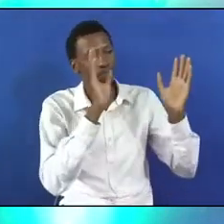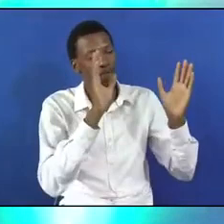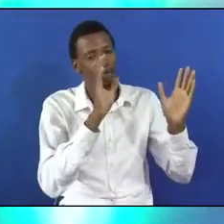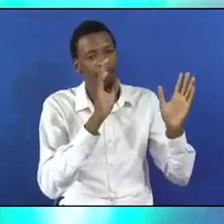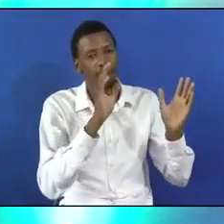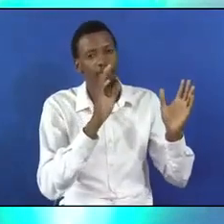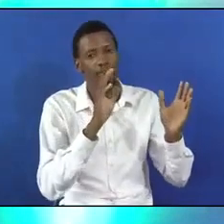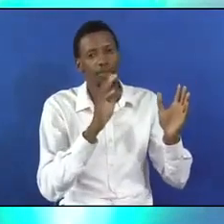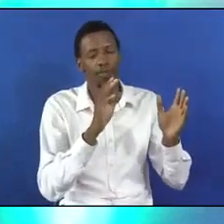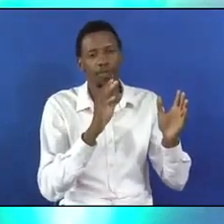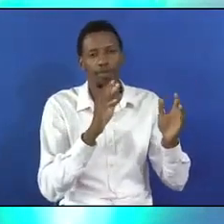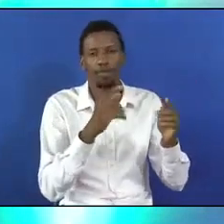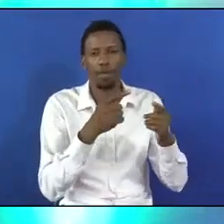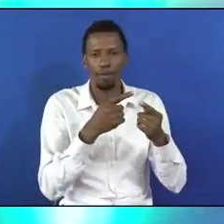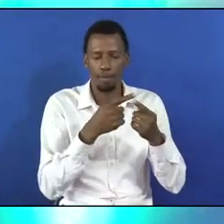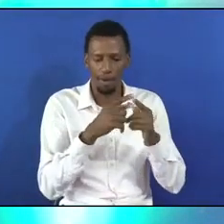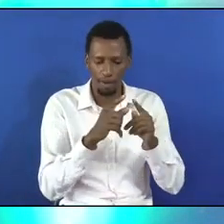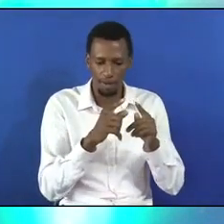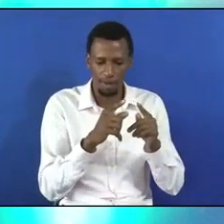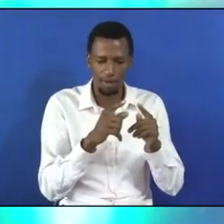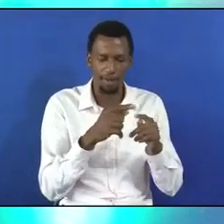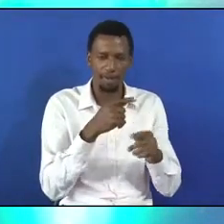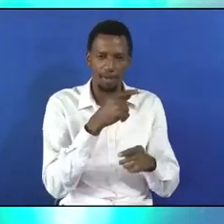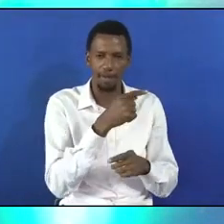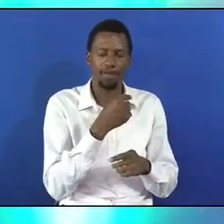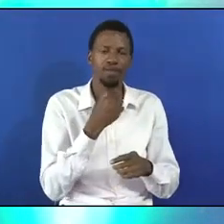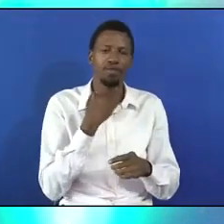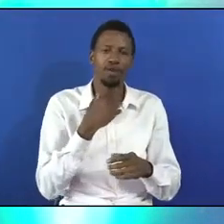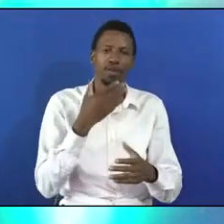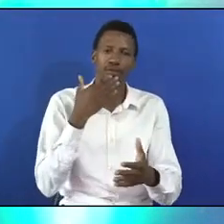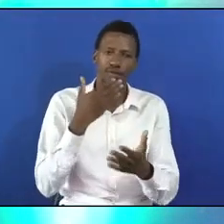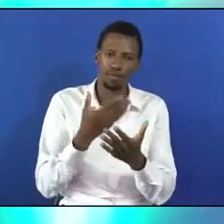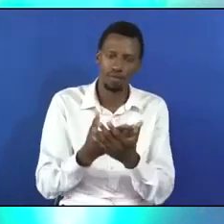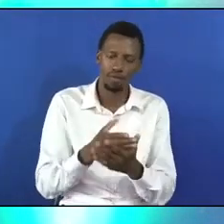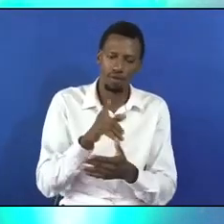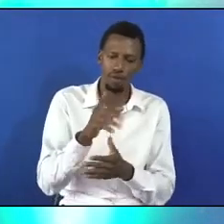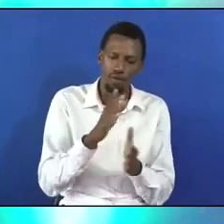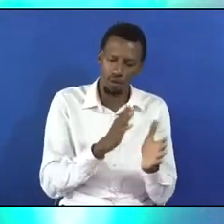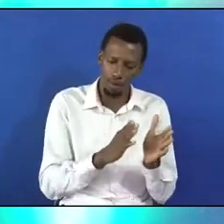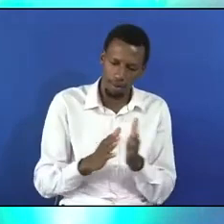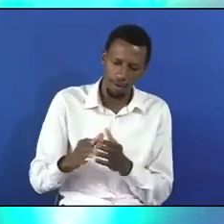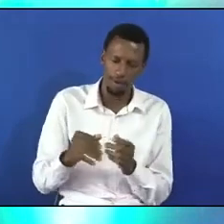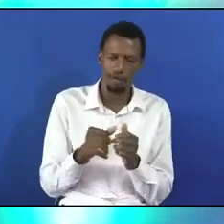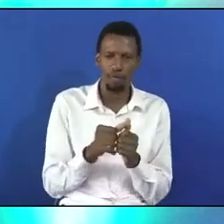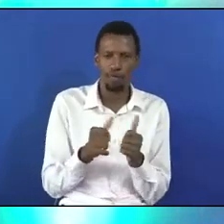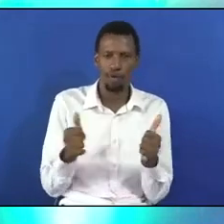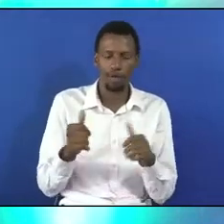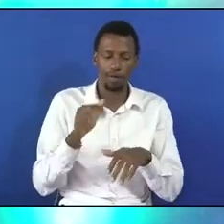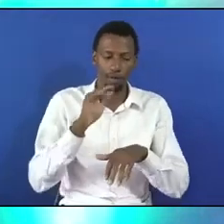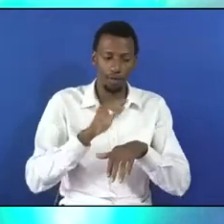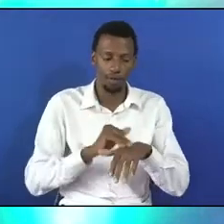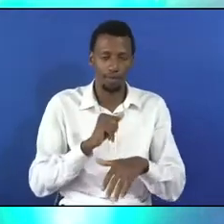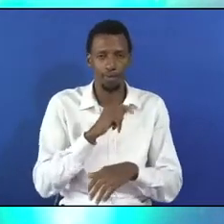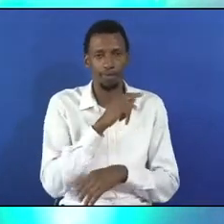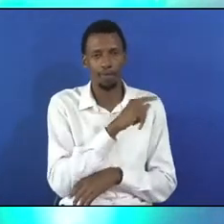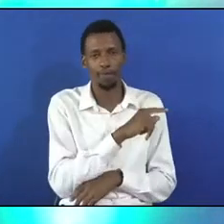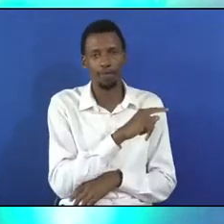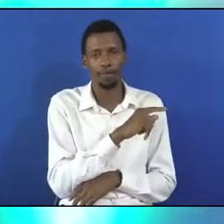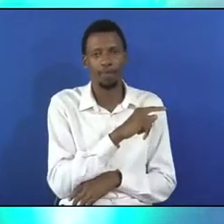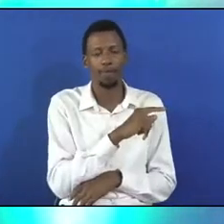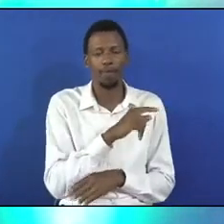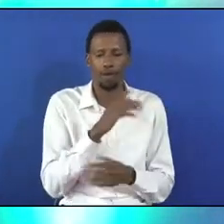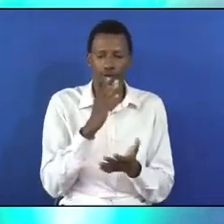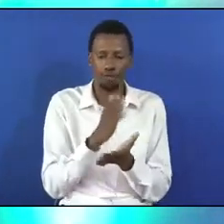be. But I want to appreciate your good gestures that you have called me, though it is a day full of a lot